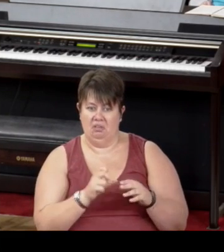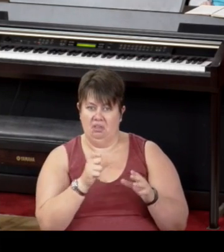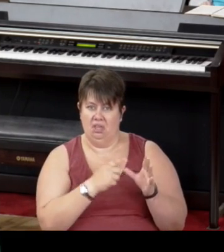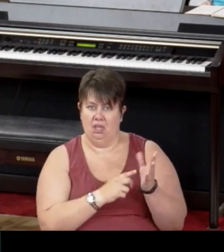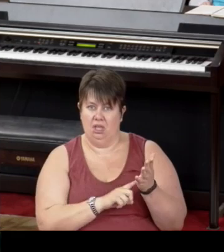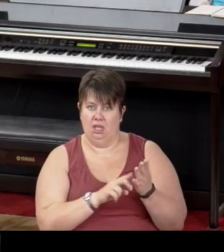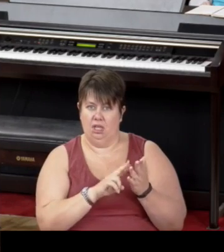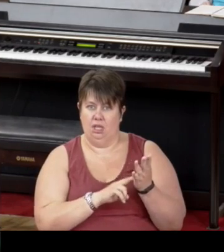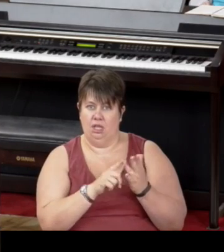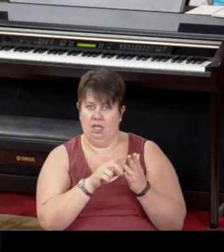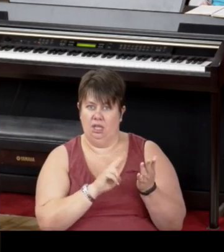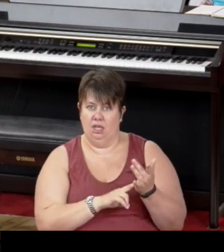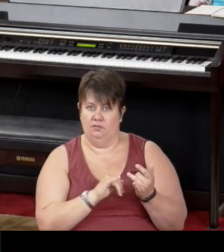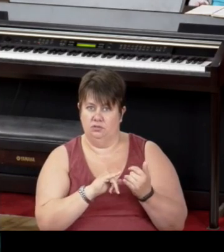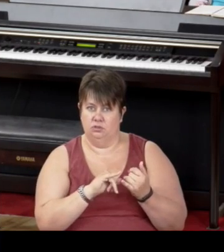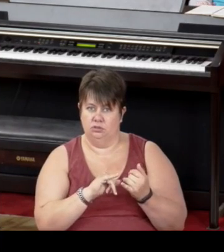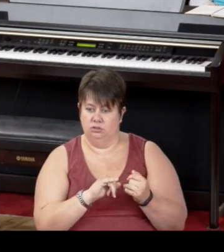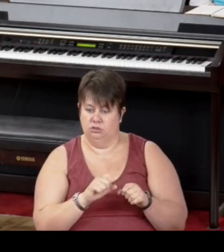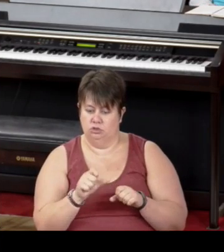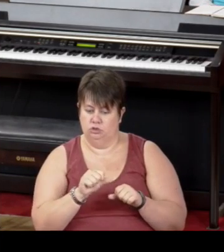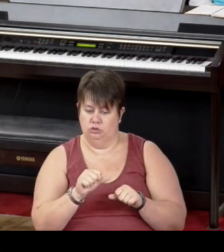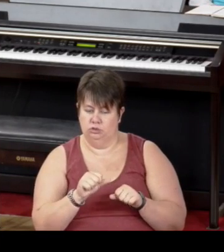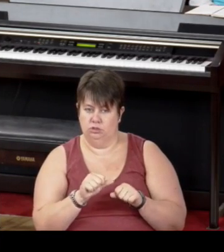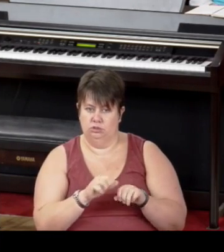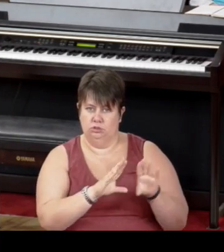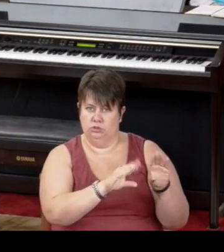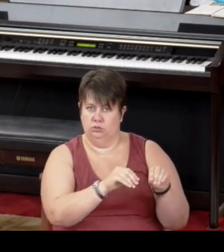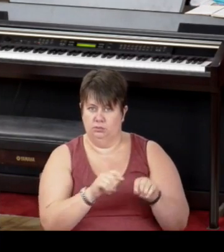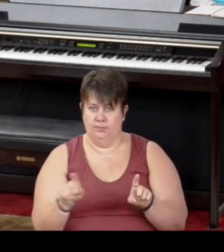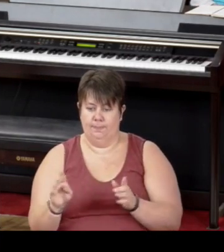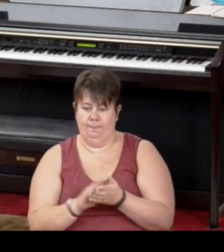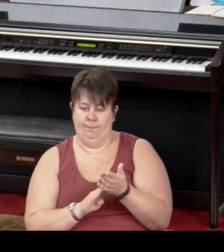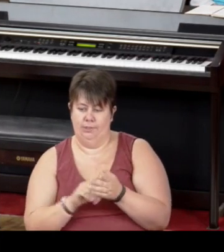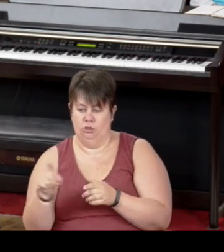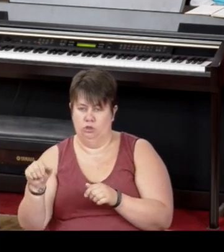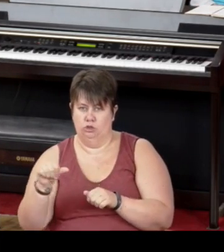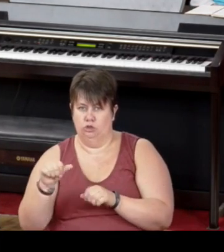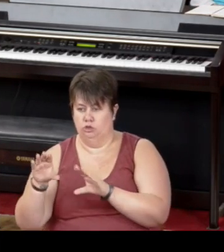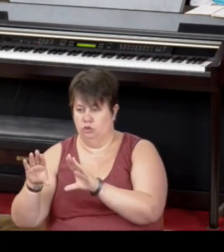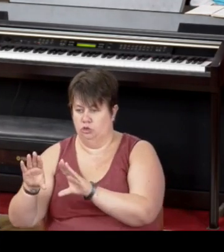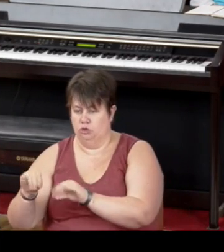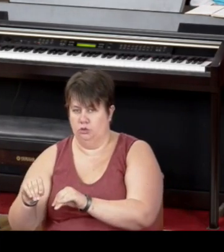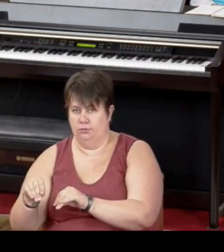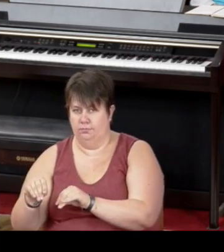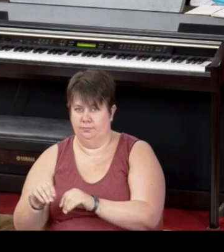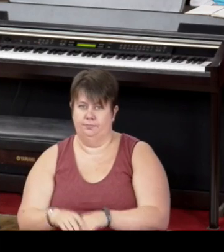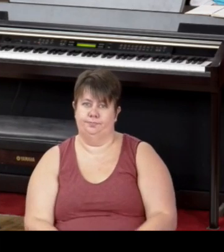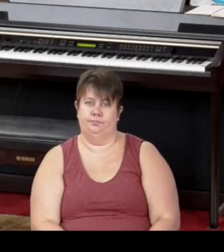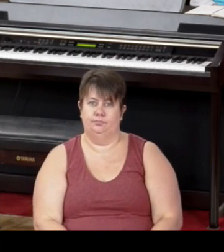in Revelation, then neither should you, young man. Son, that's what he called me.